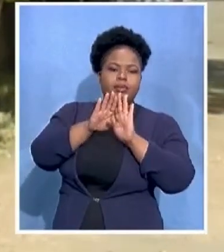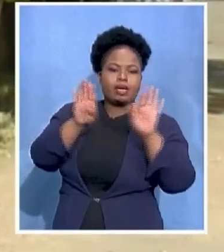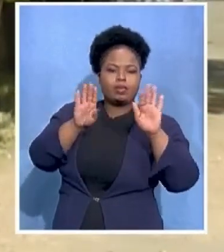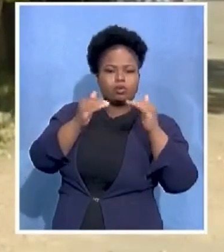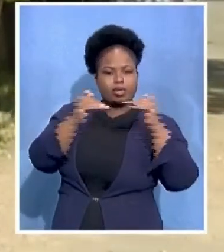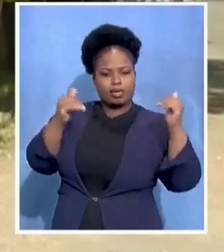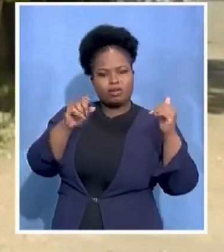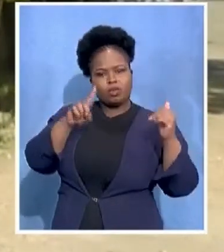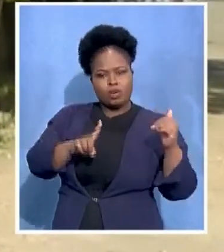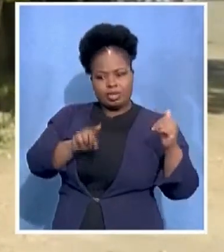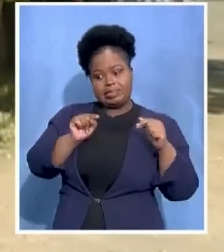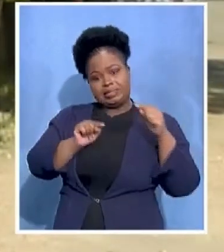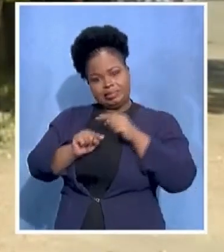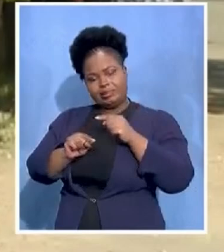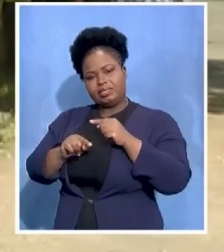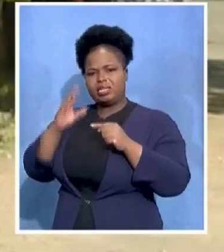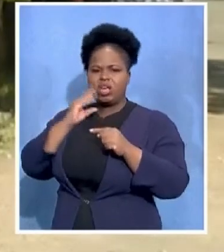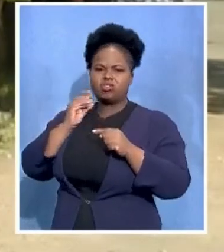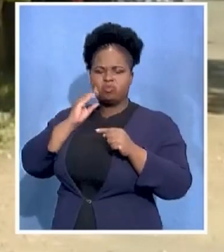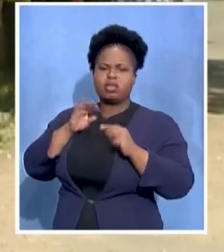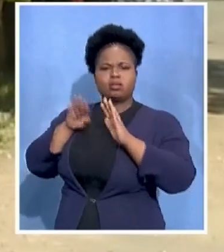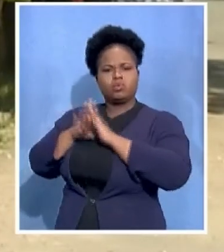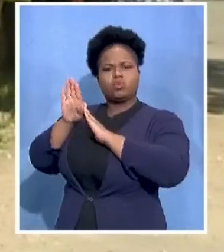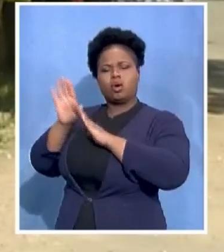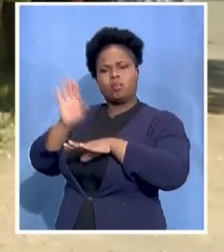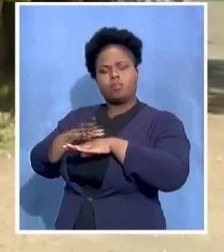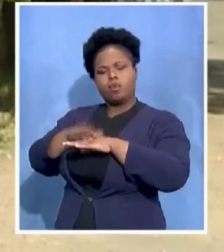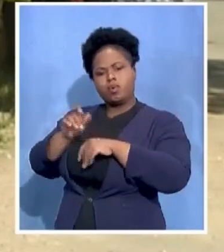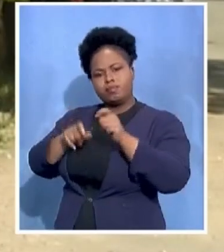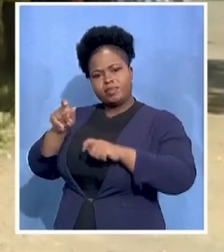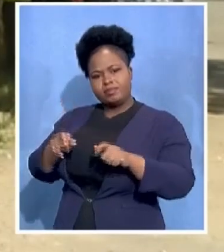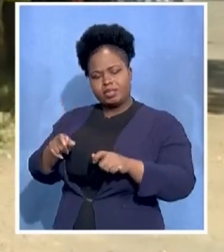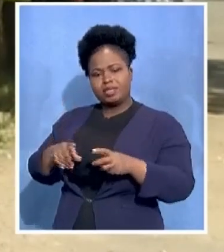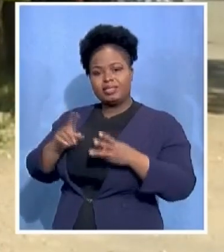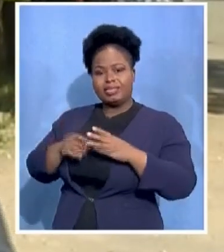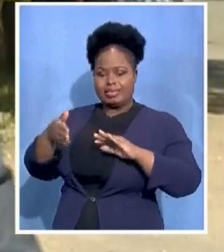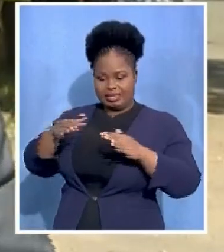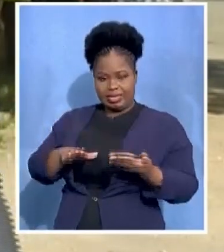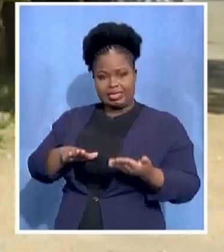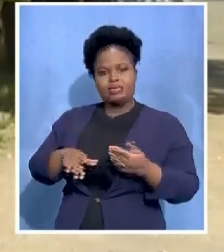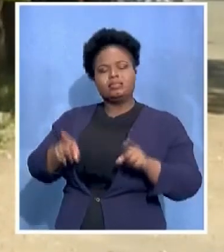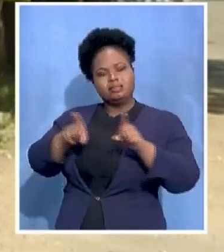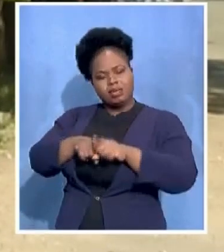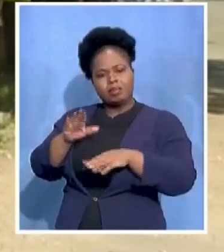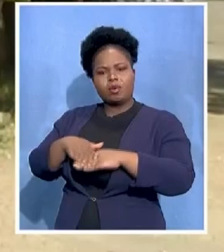surge in high numbers of people, and also those death rates are also piling up. So they were saying the government must not